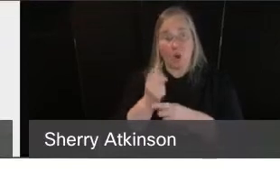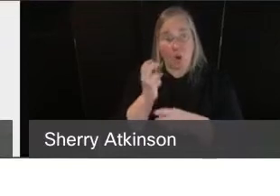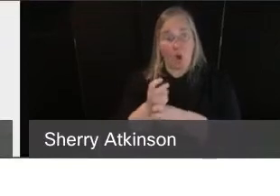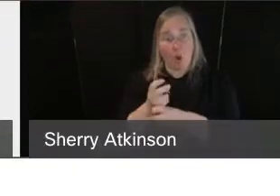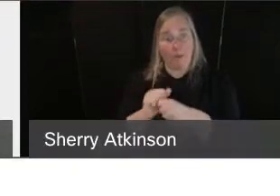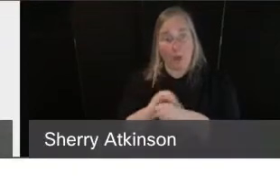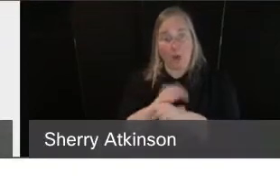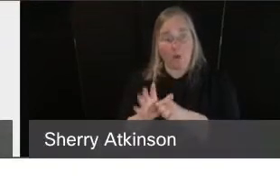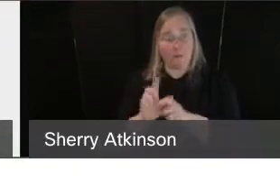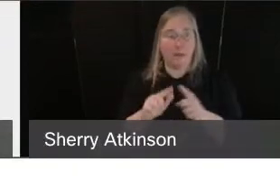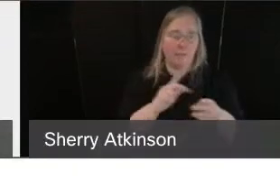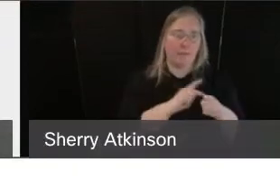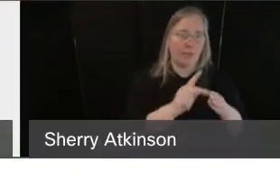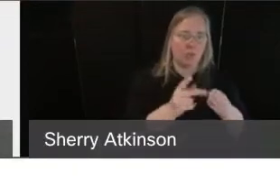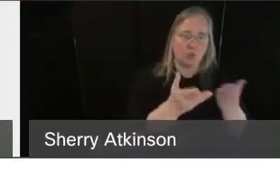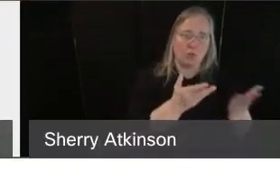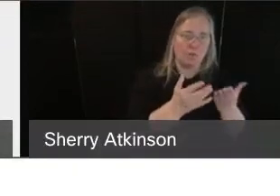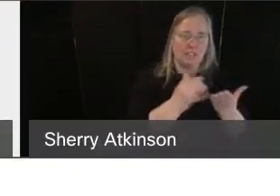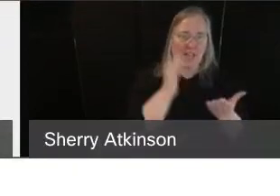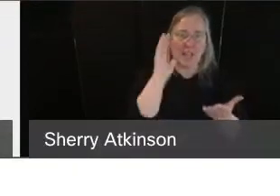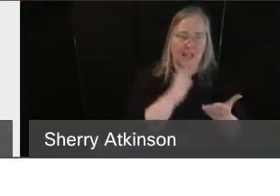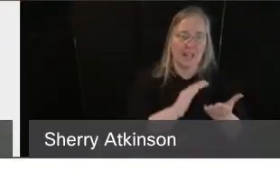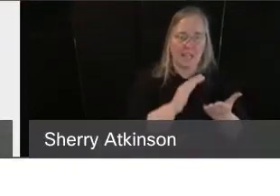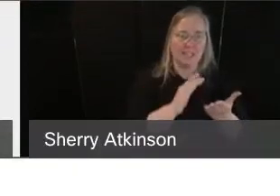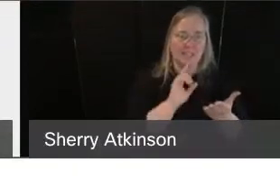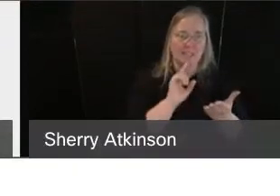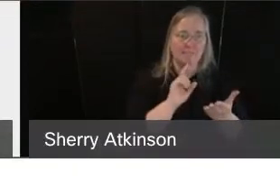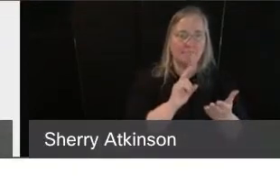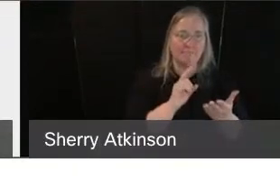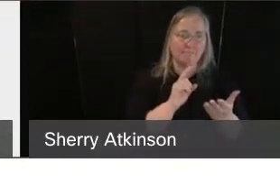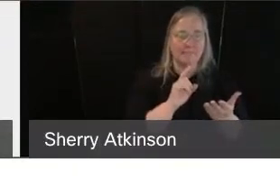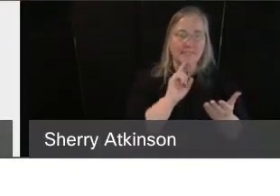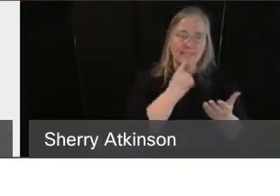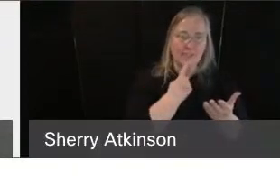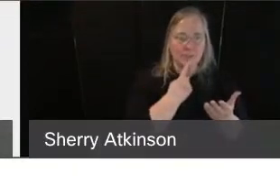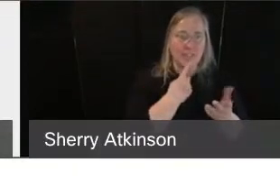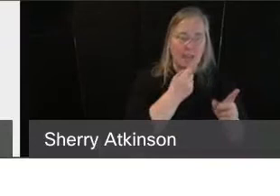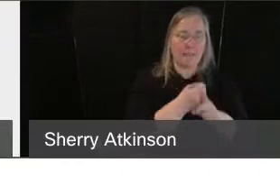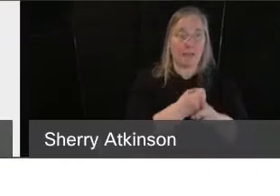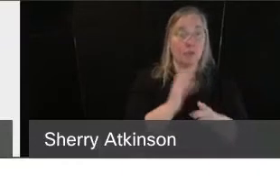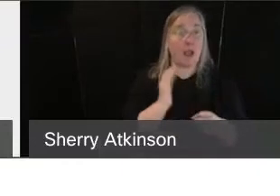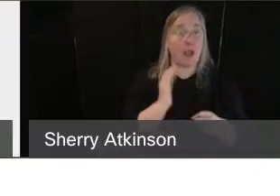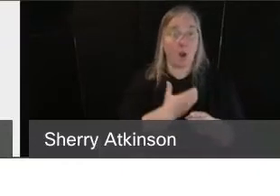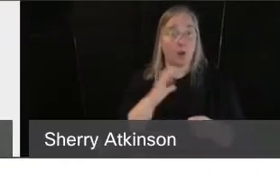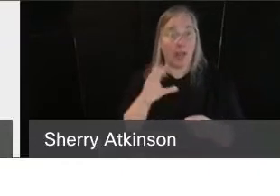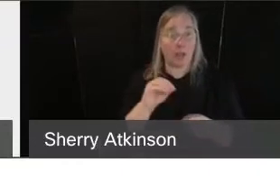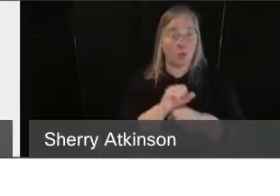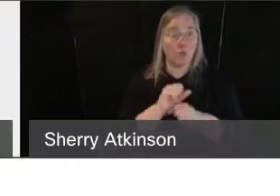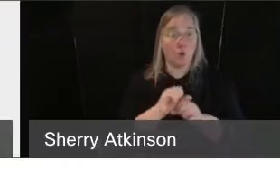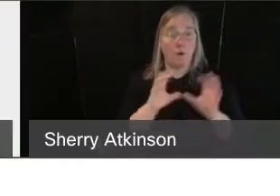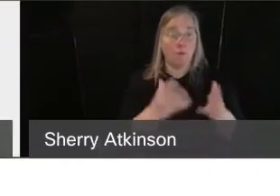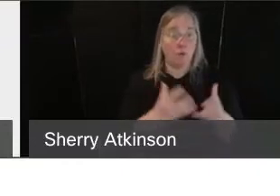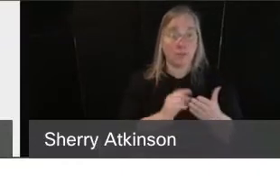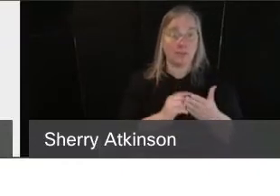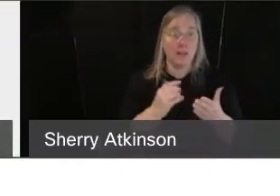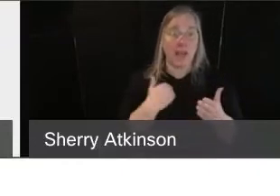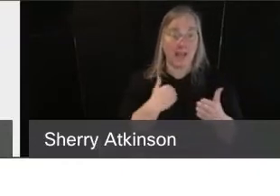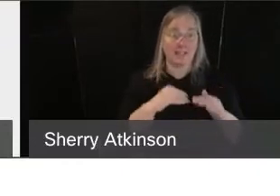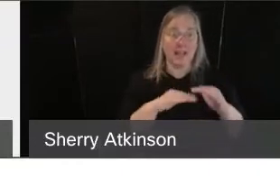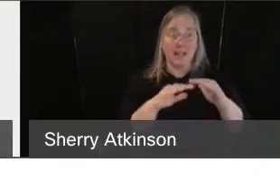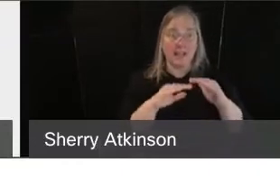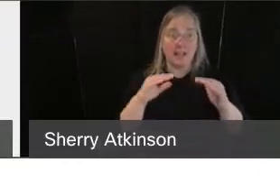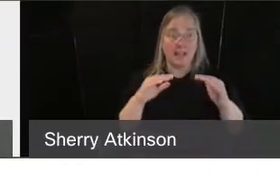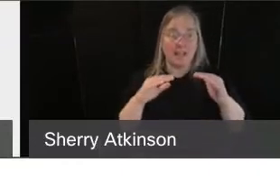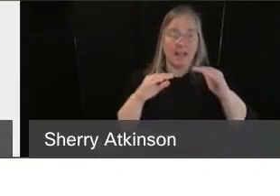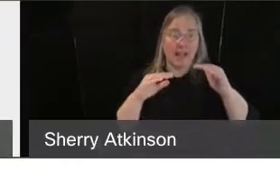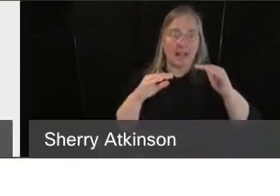professional services has been less substantially impacted. So our county workforce has been less impacted than the state